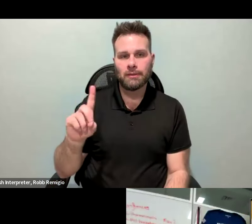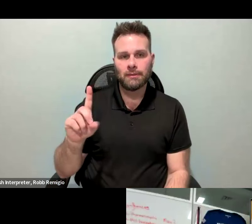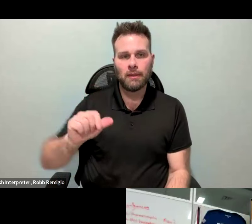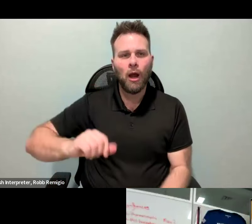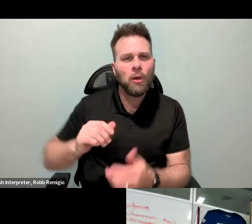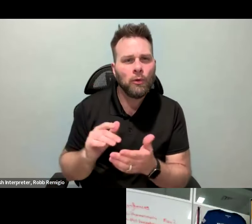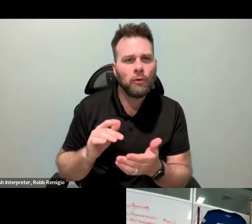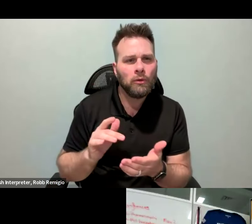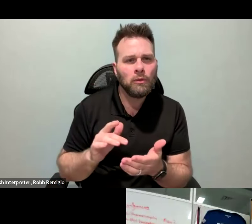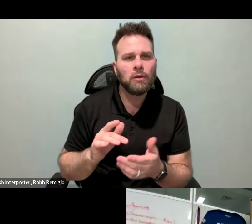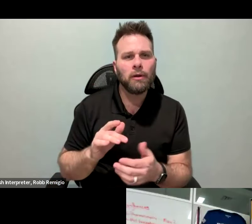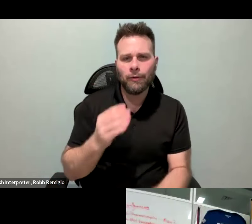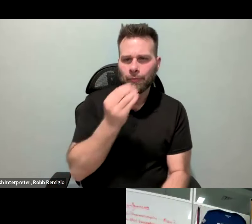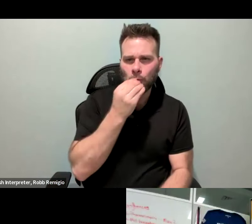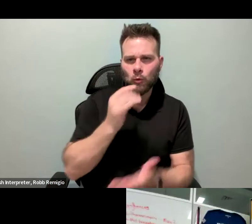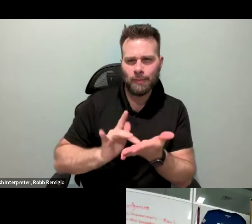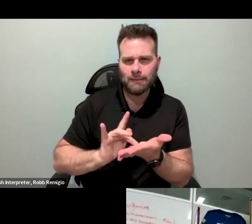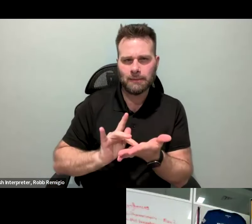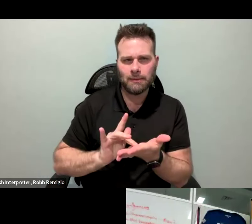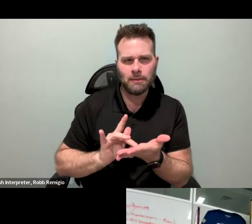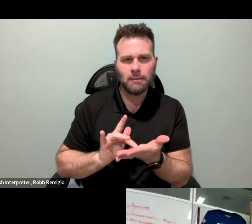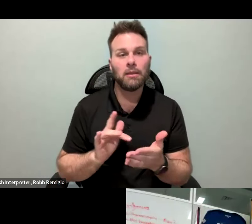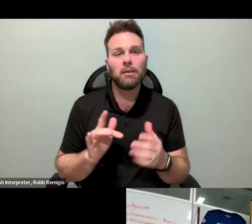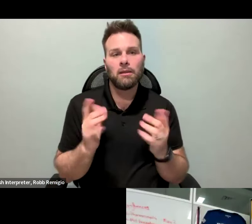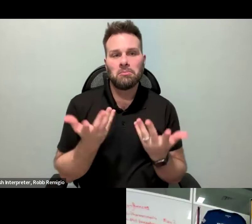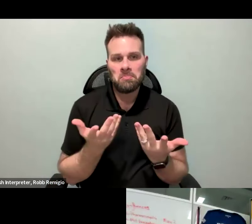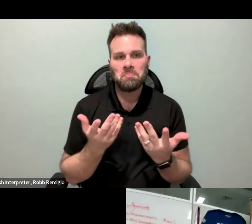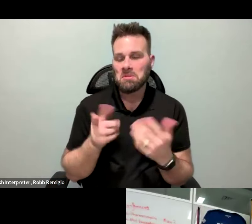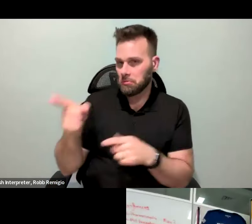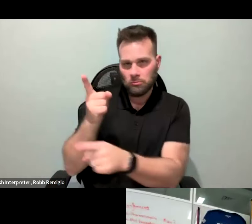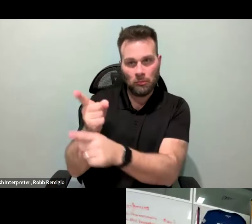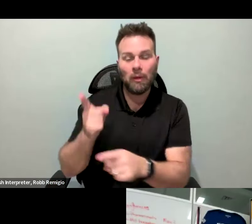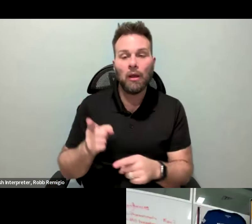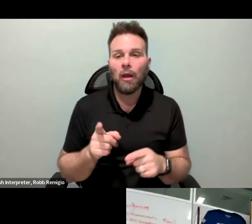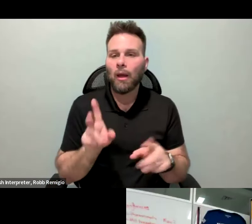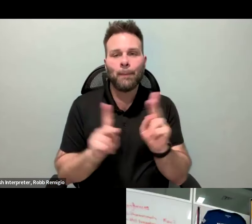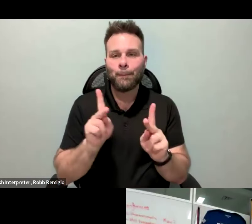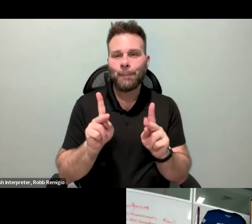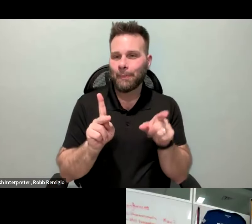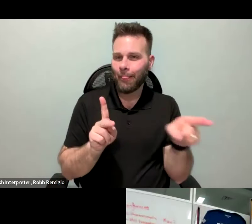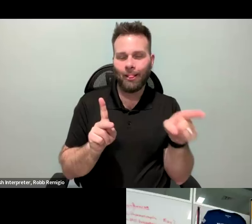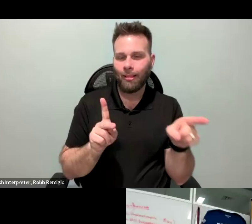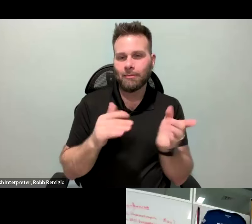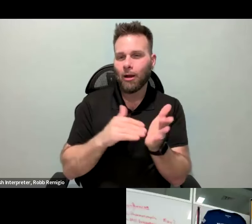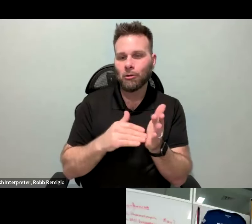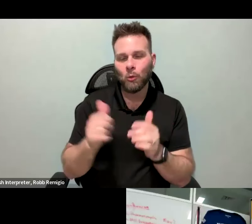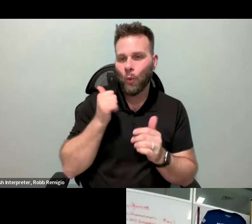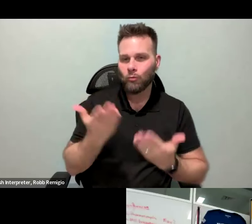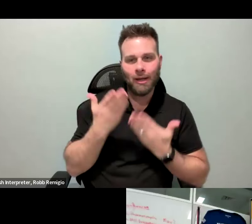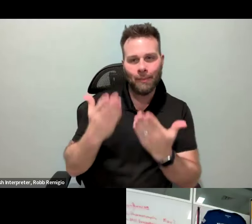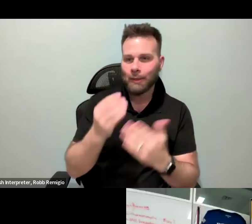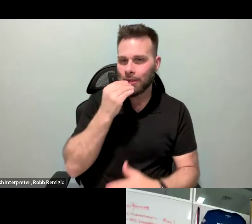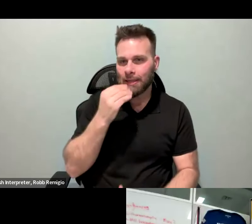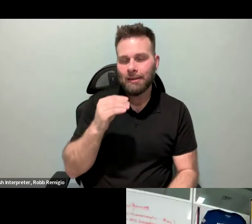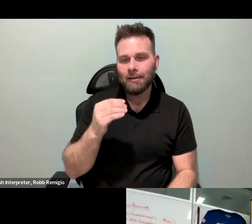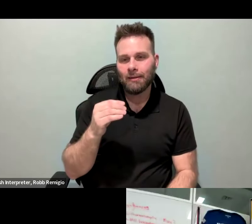accurate. No provider would be recommending, hey, you should eat 5 Guys every day, right? Like that's not ideal.